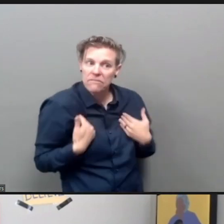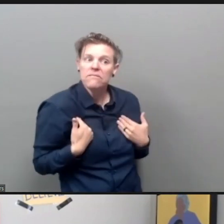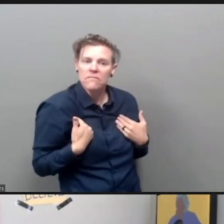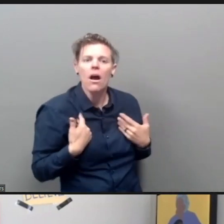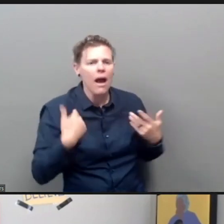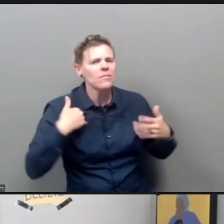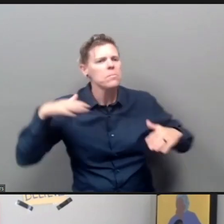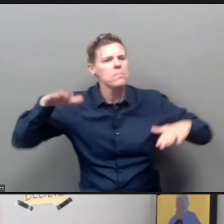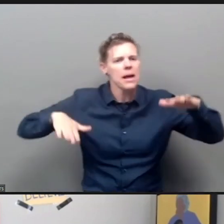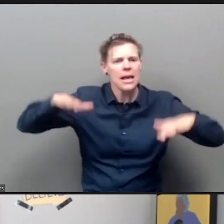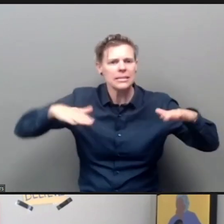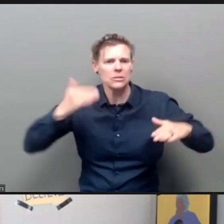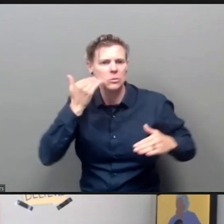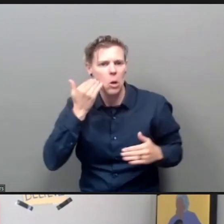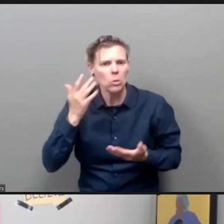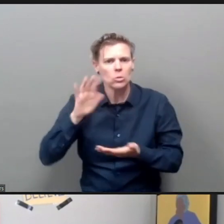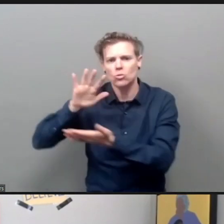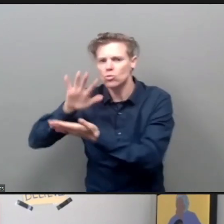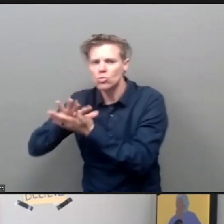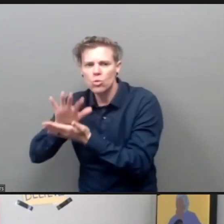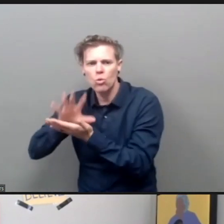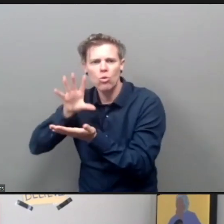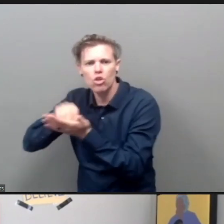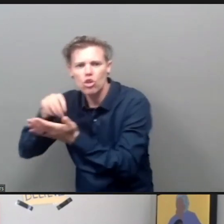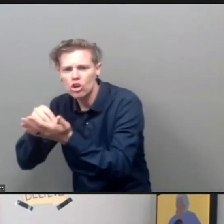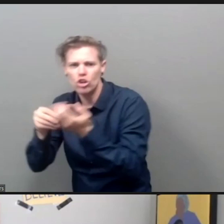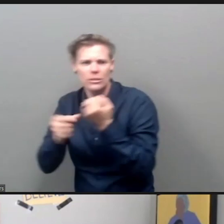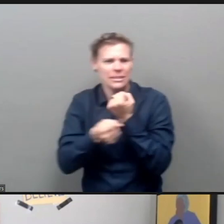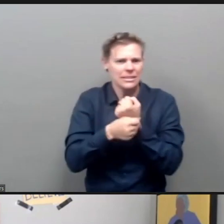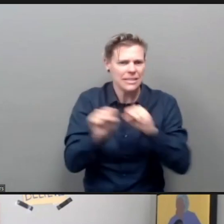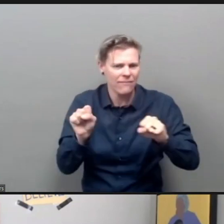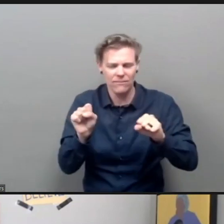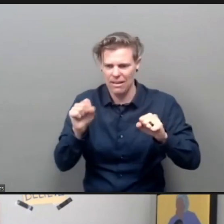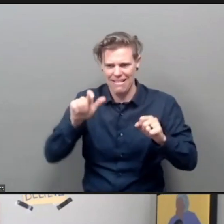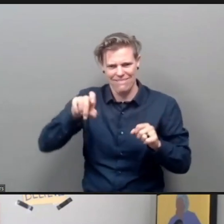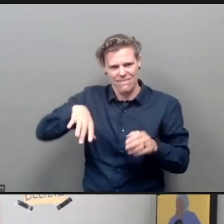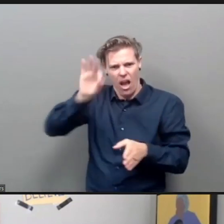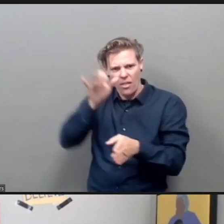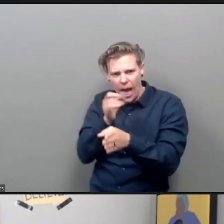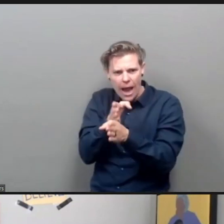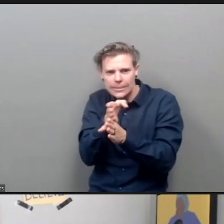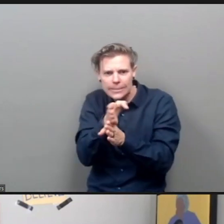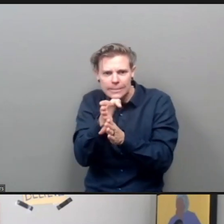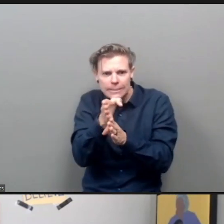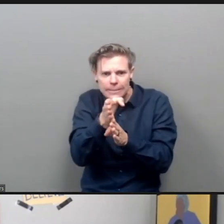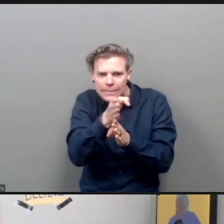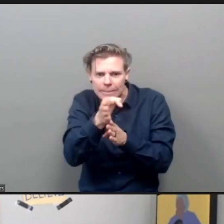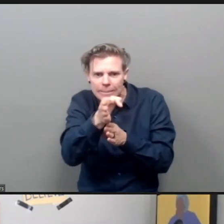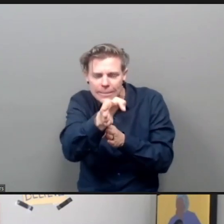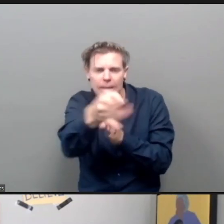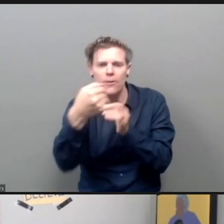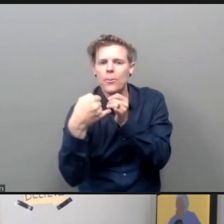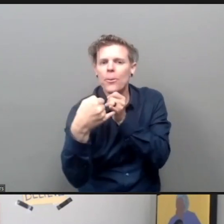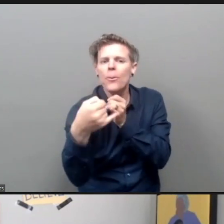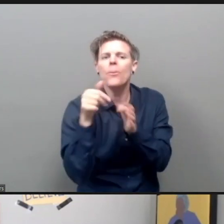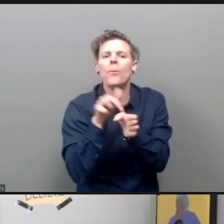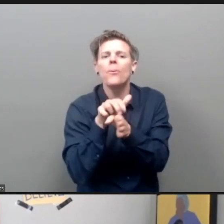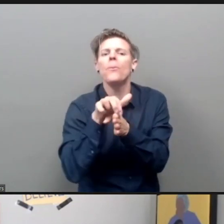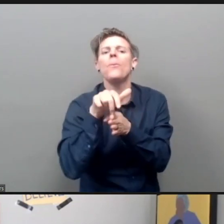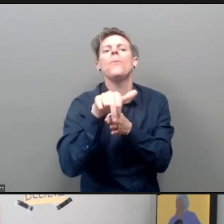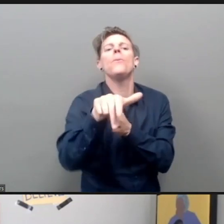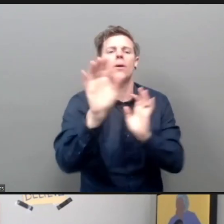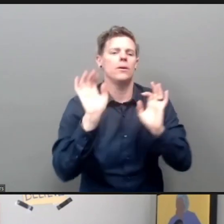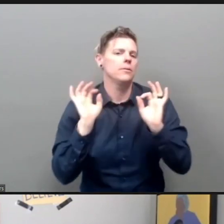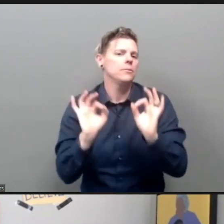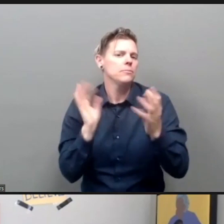I cover most of it? I think, David, you covered it really well. I'll just add that all of us in the education